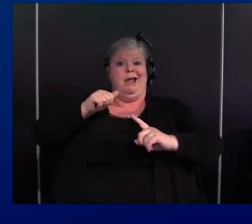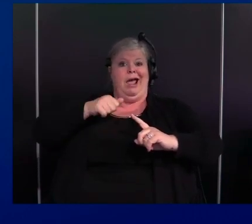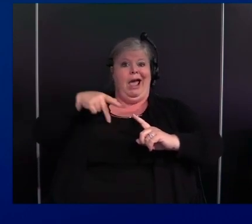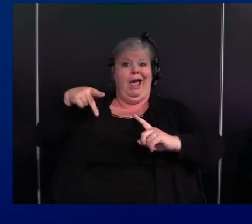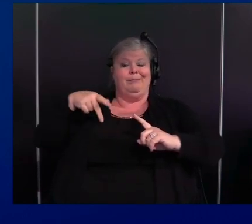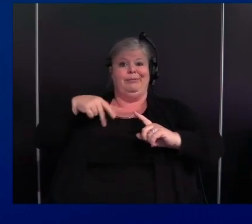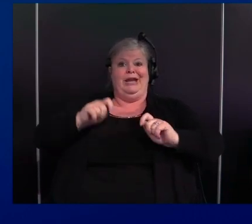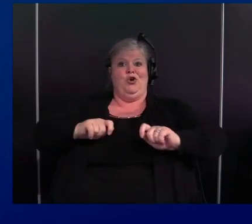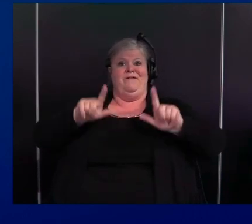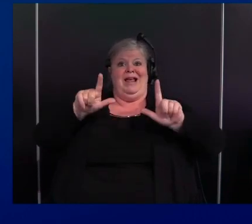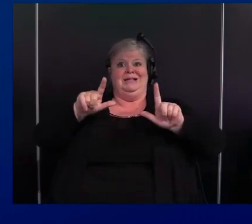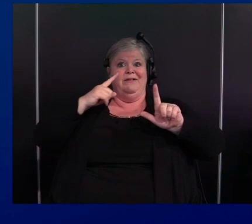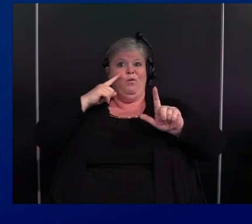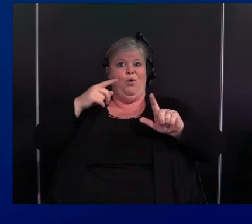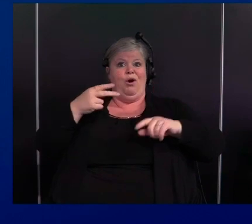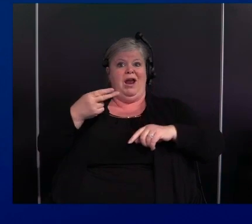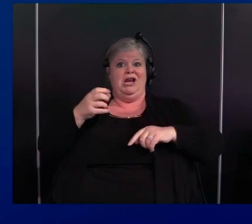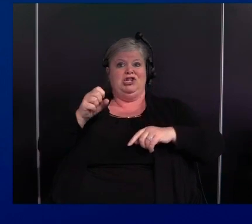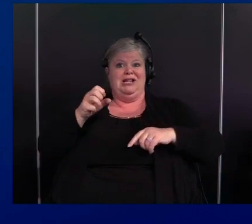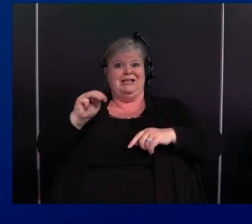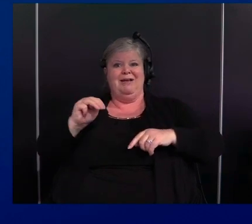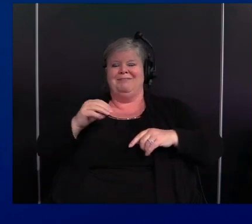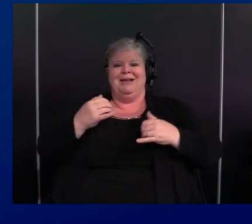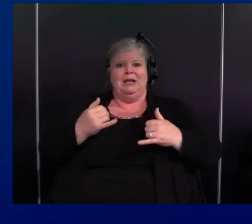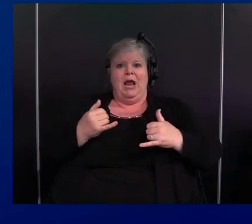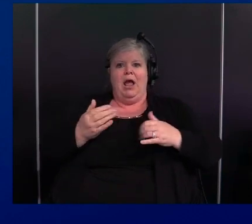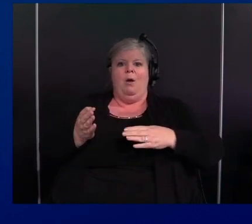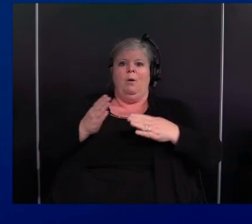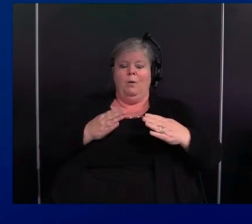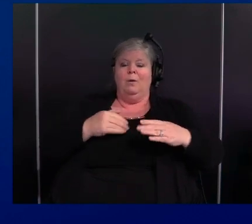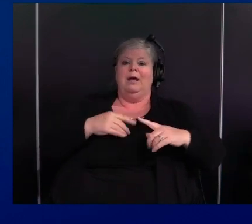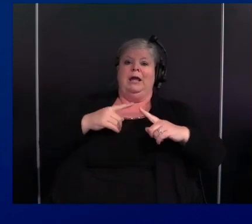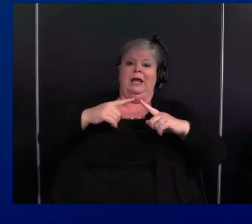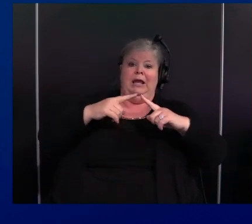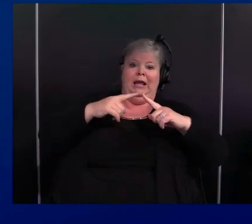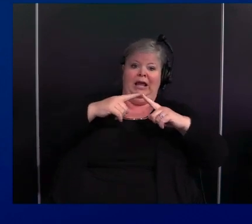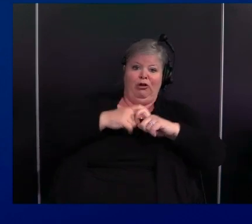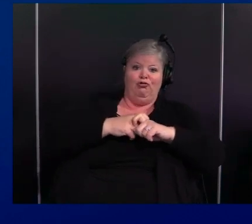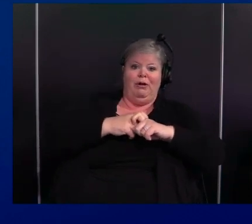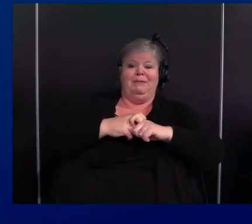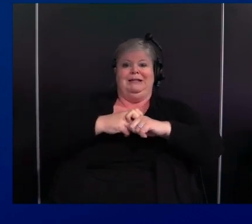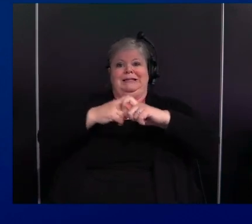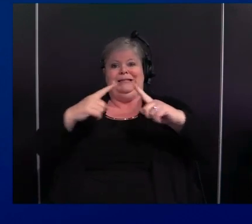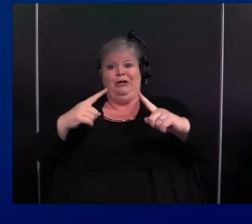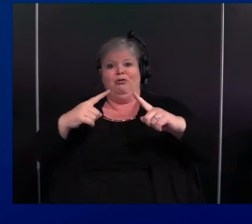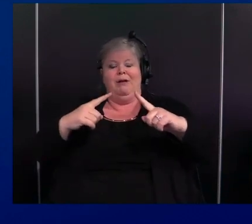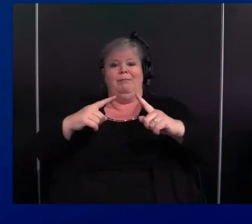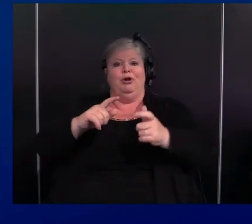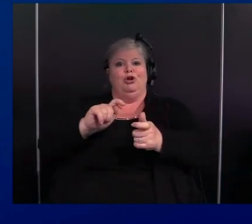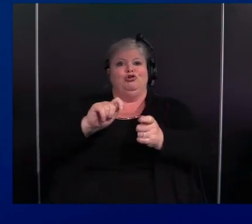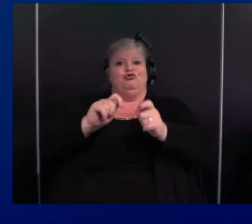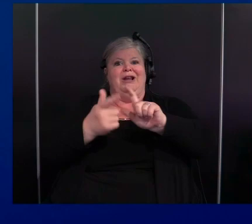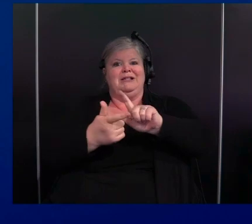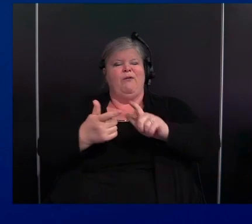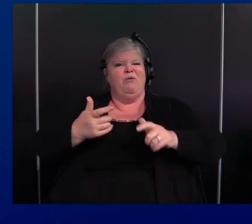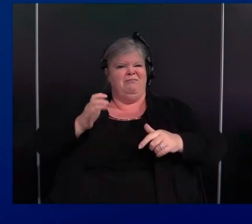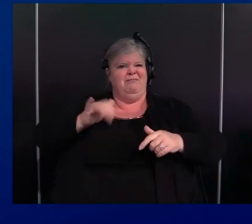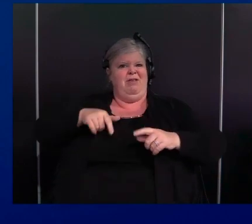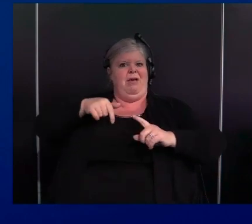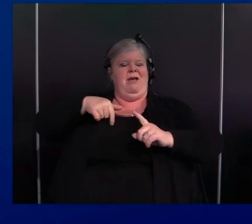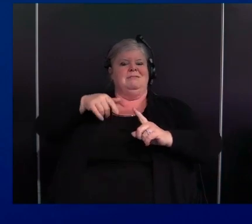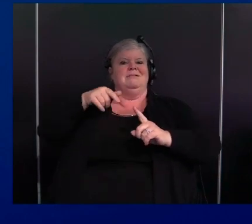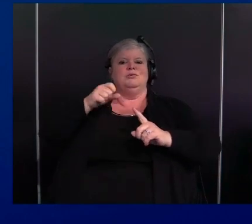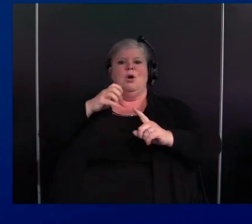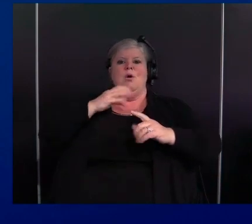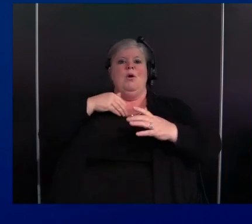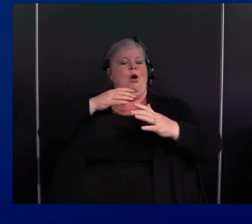HSM, we have simple nouns and verbs, encrypt, decrypt, transform, right? And by the way, it all plugs into the AWS